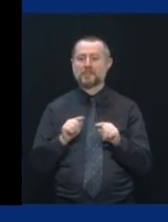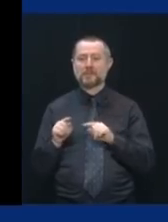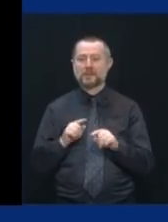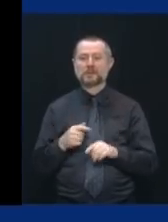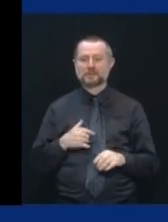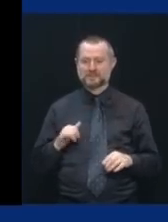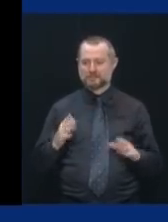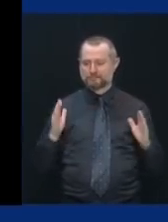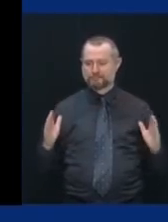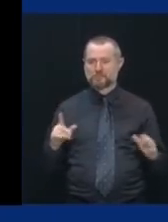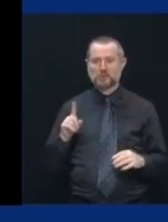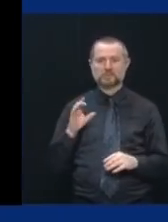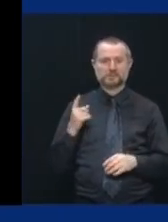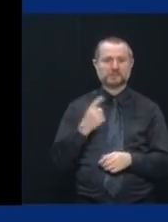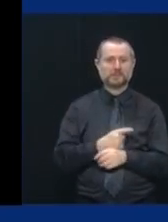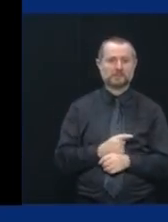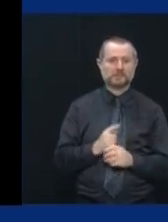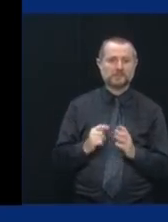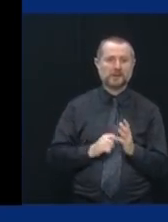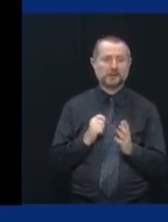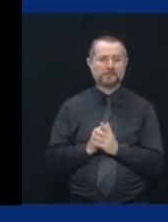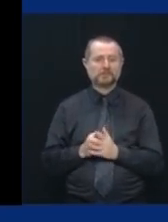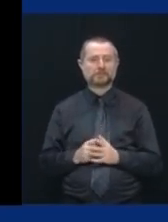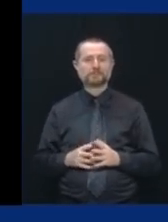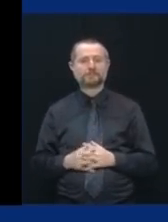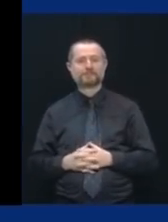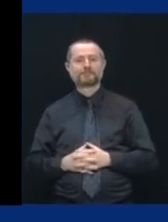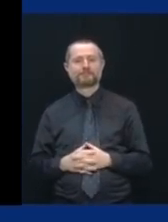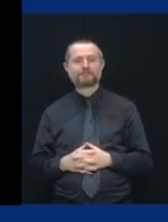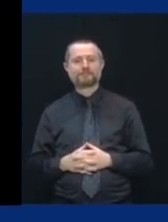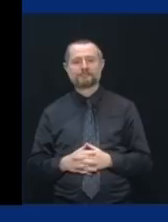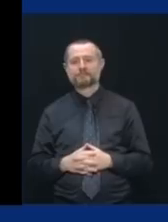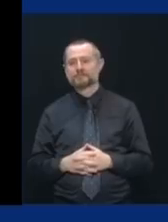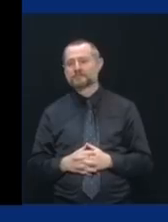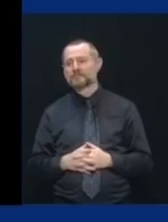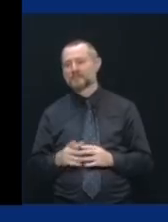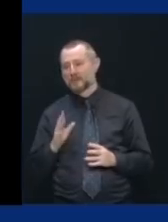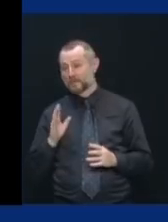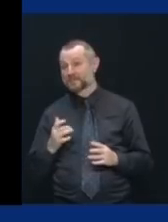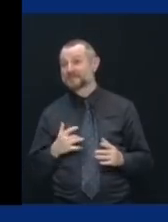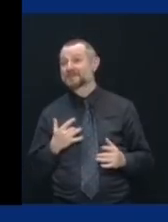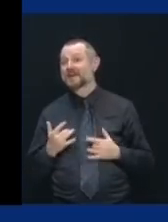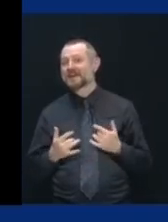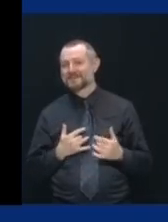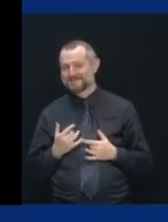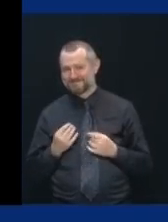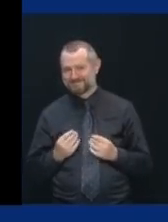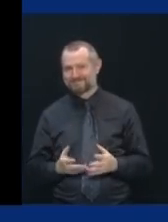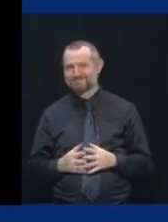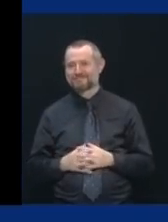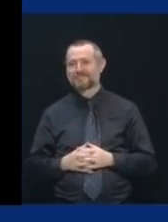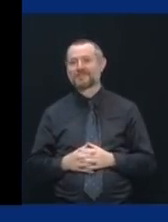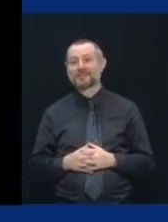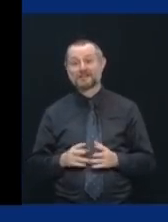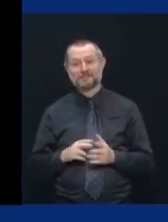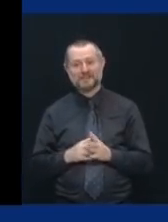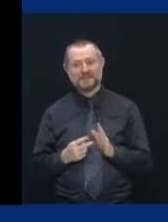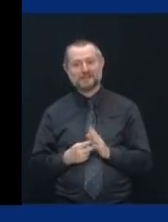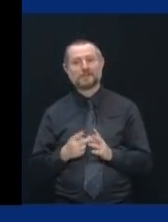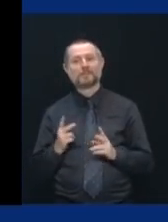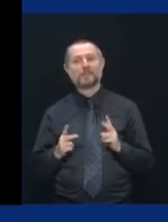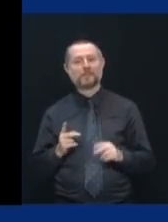days. And it's going to be exciting. These will then be in-person